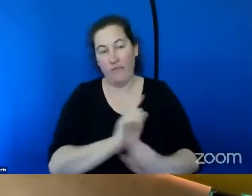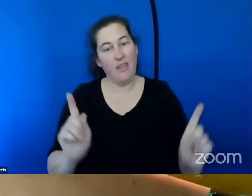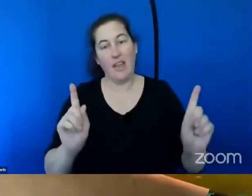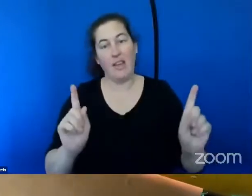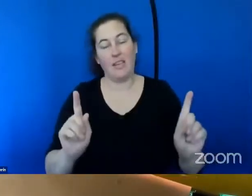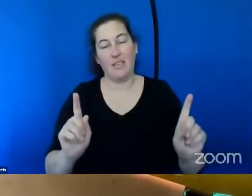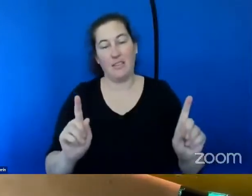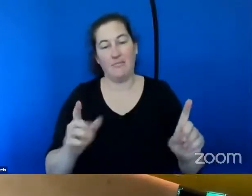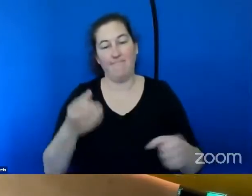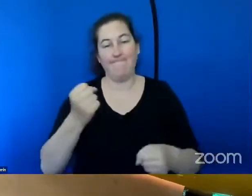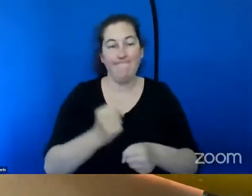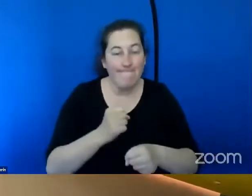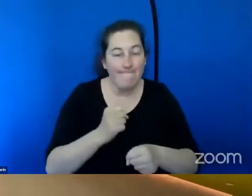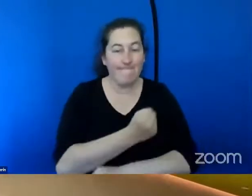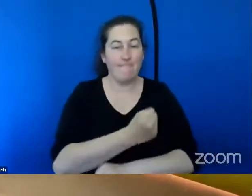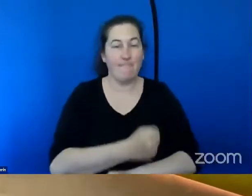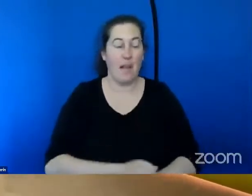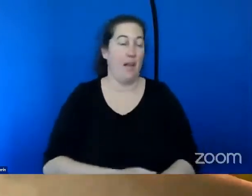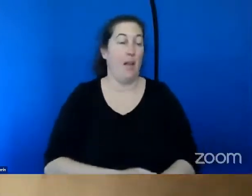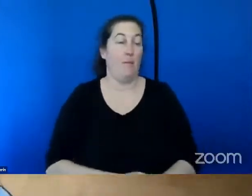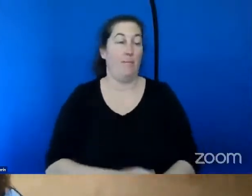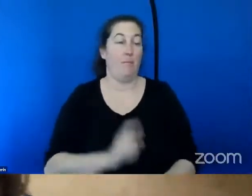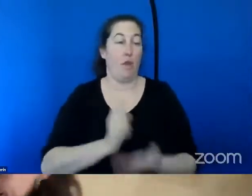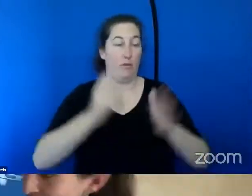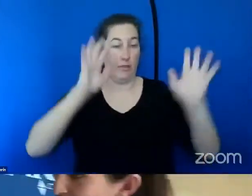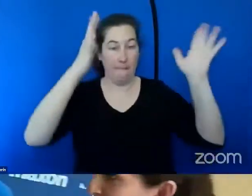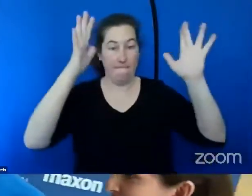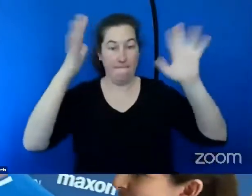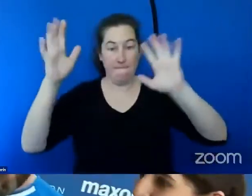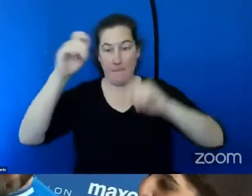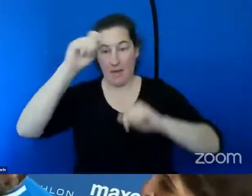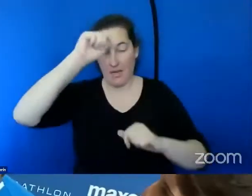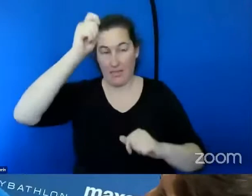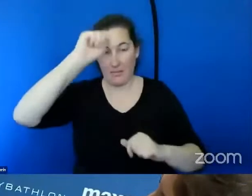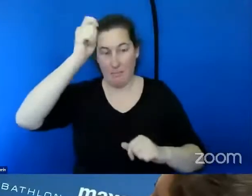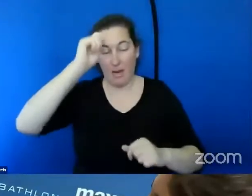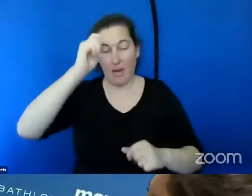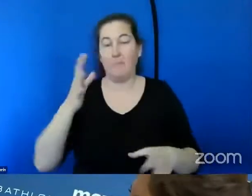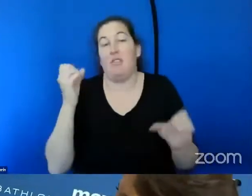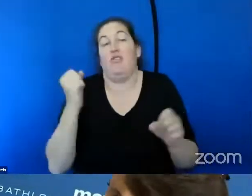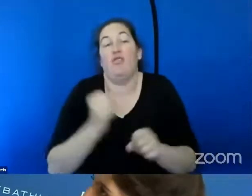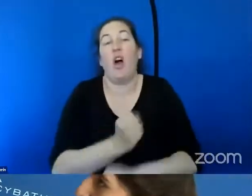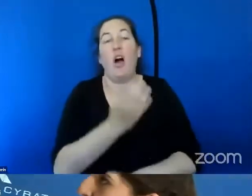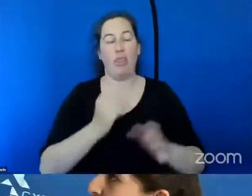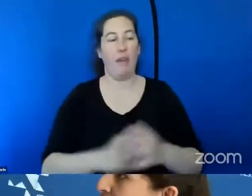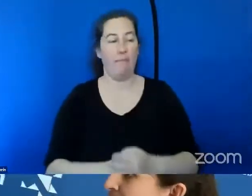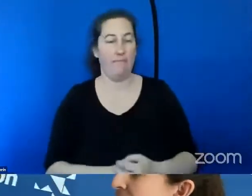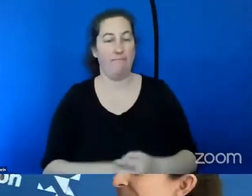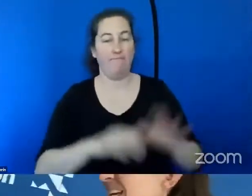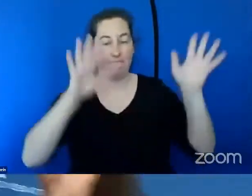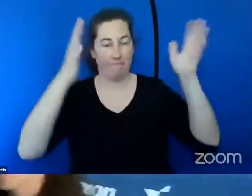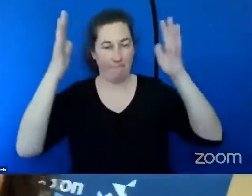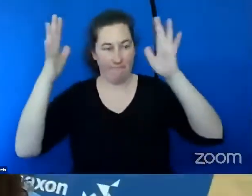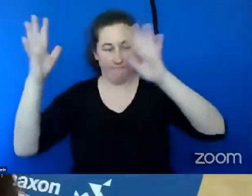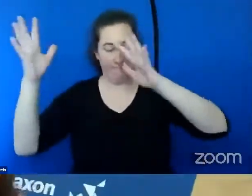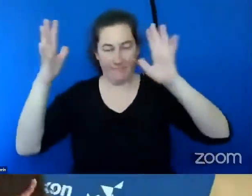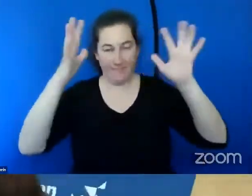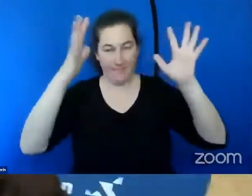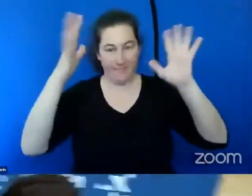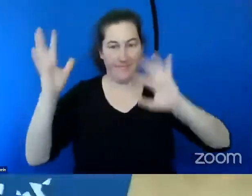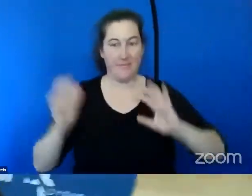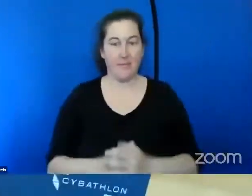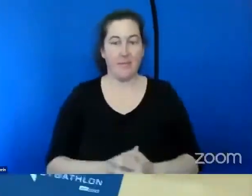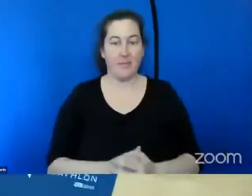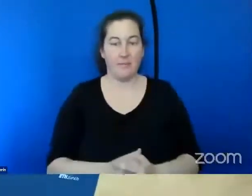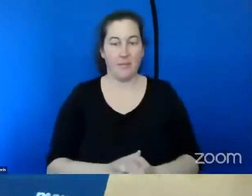And it just slipped away with 2-3 attempts at that Lego brick. Oh,